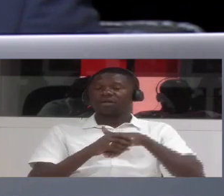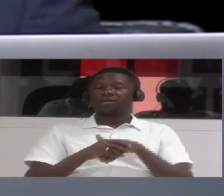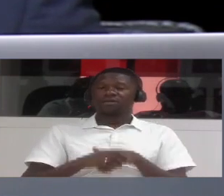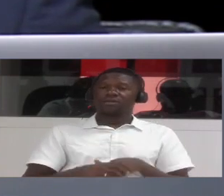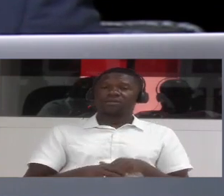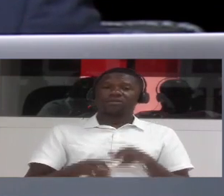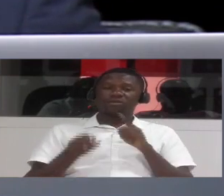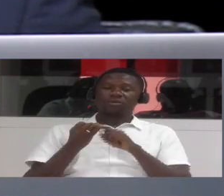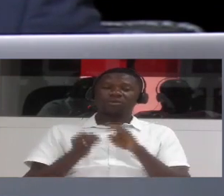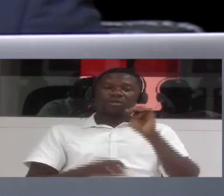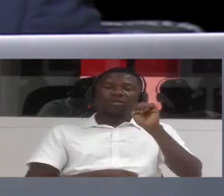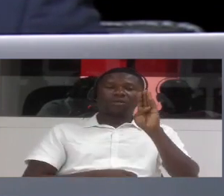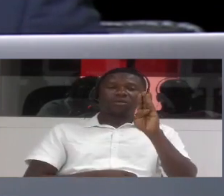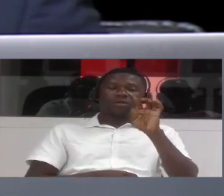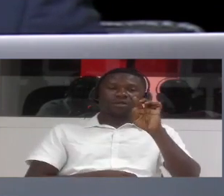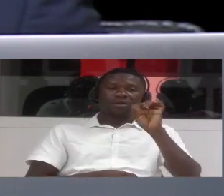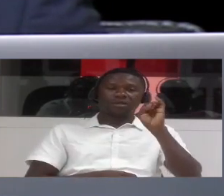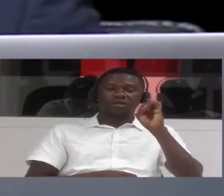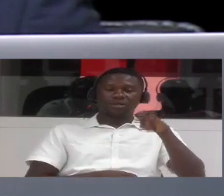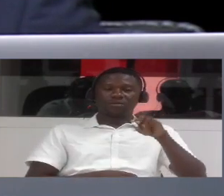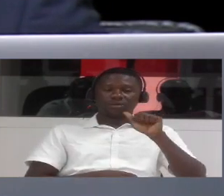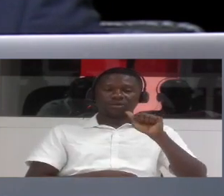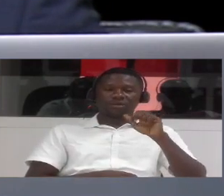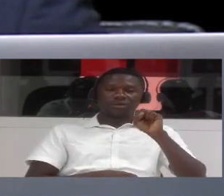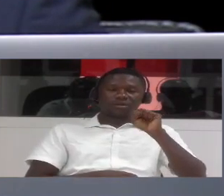Masila, BBC correspondent?